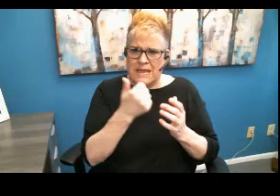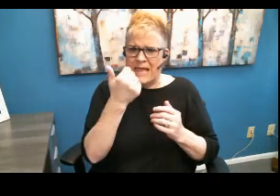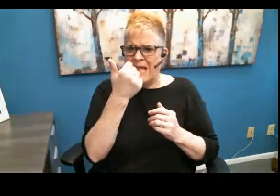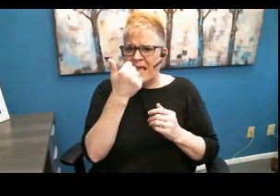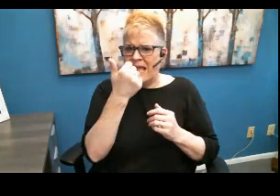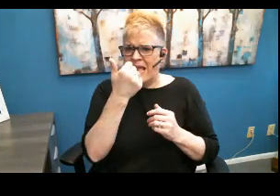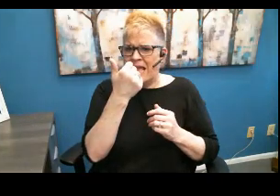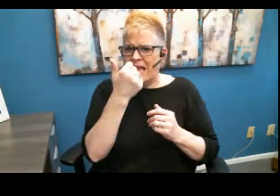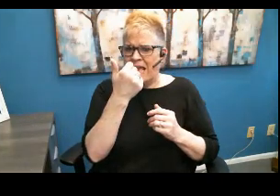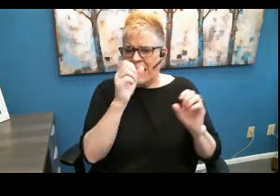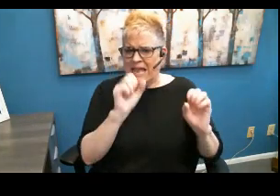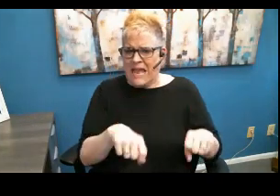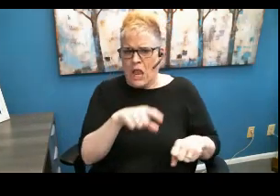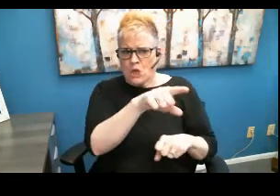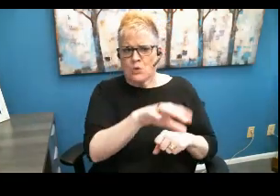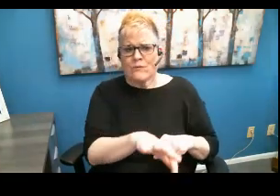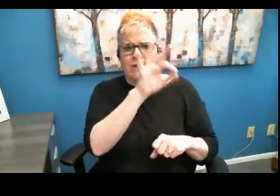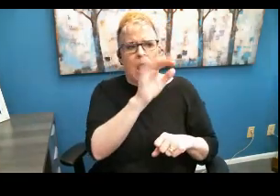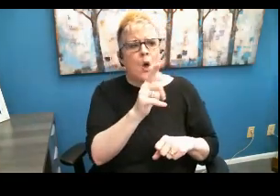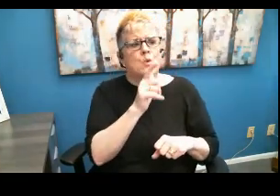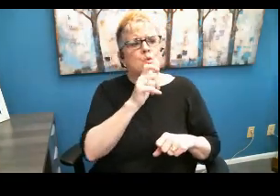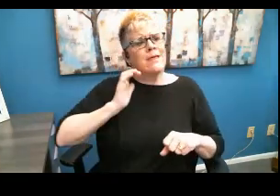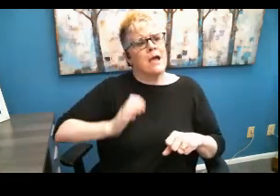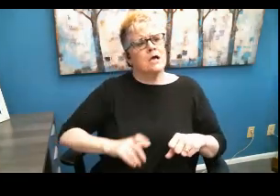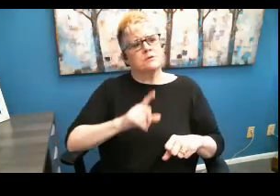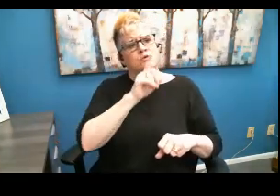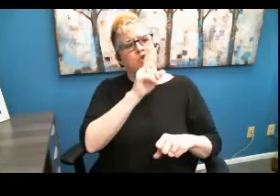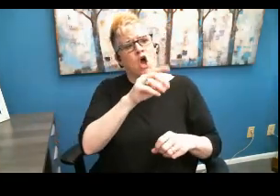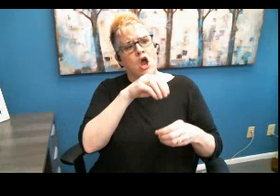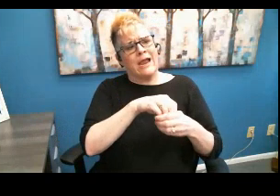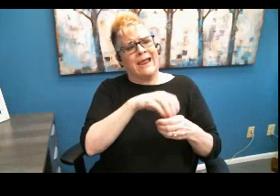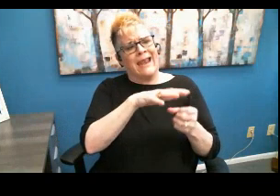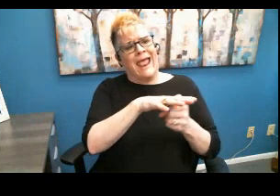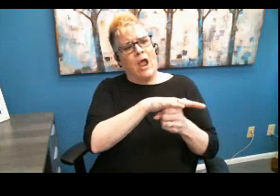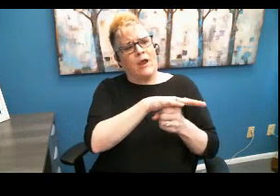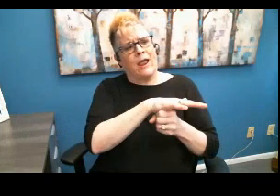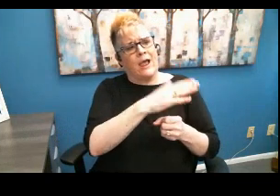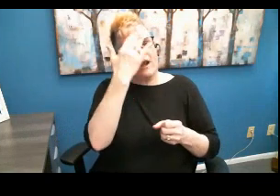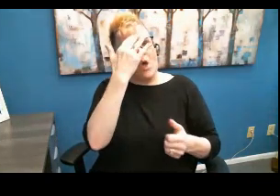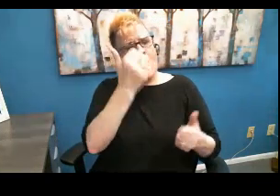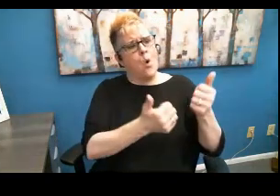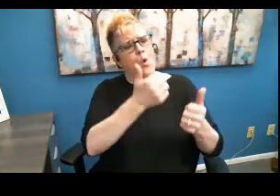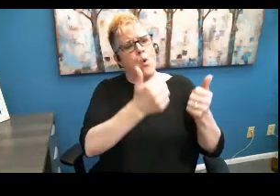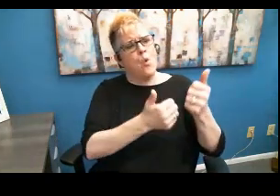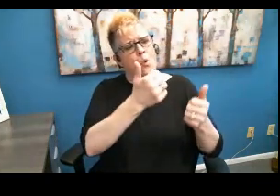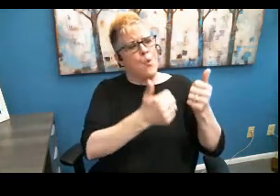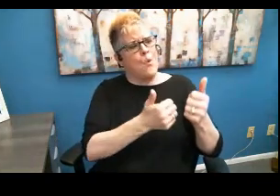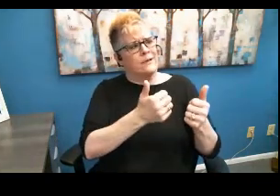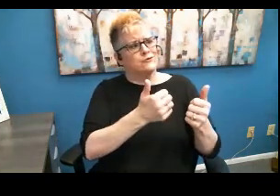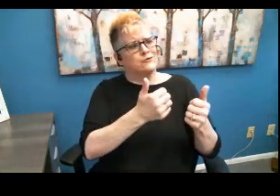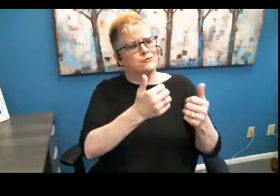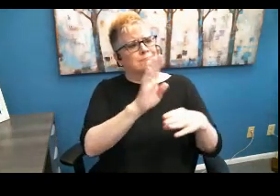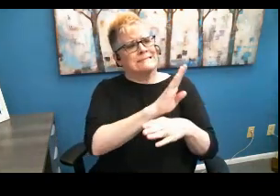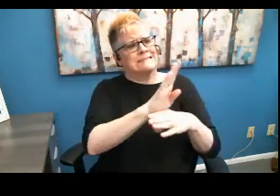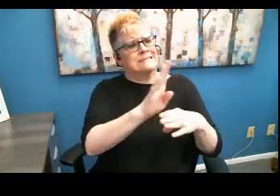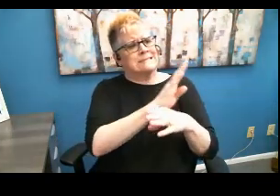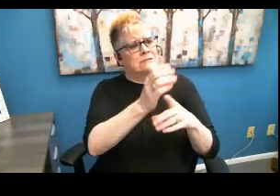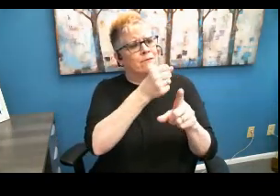find out who the customers are in a given area, or how to know which facilities might be impacted in an outage, other